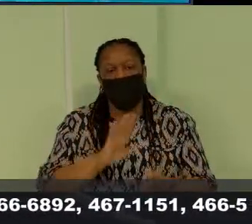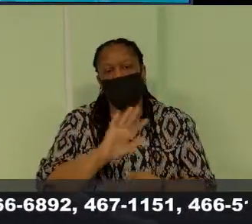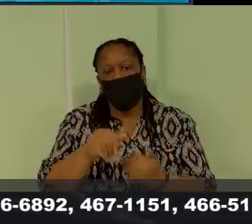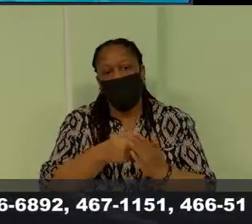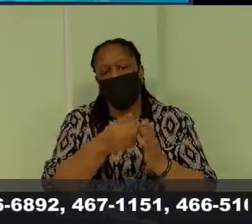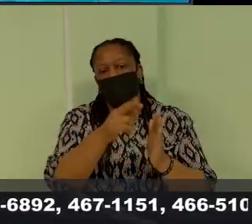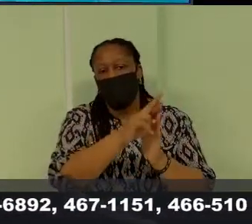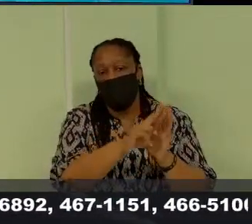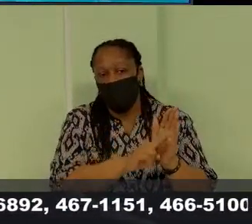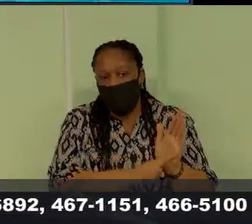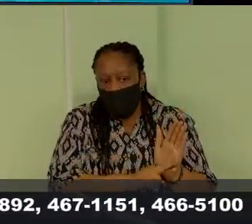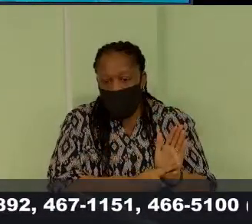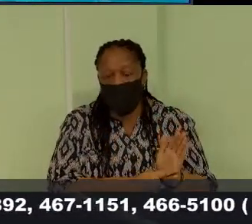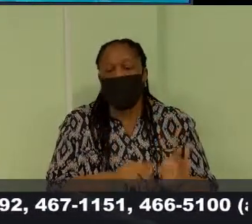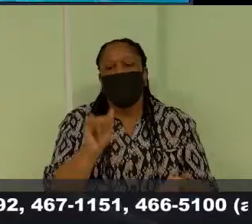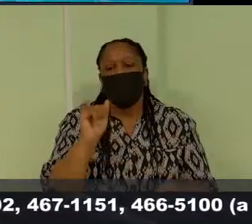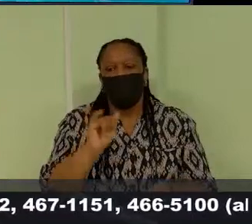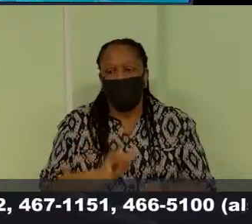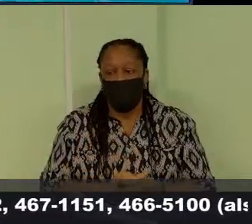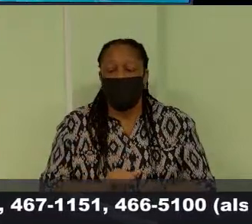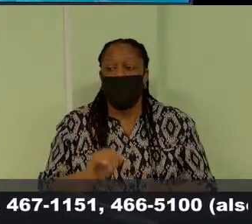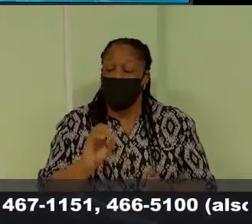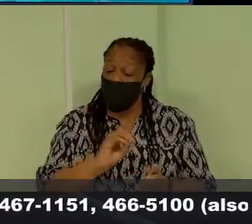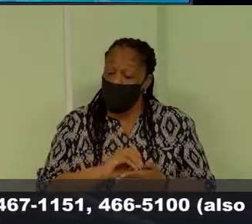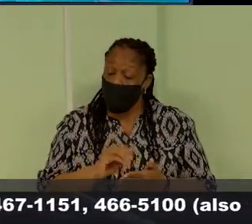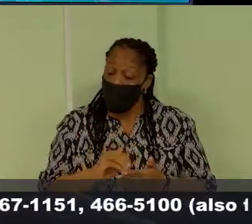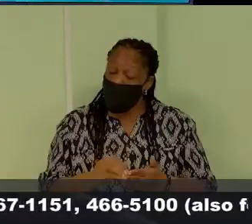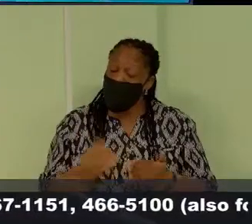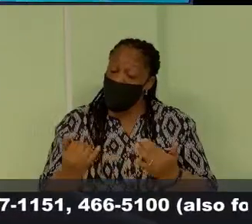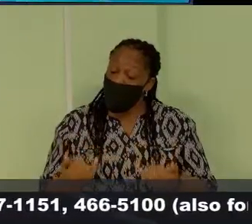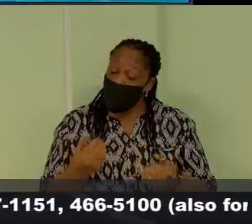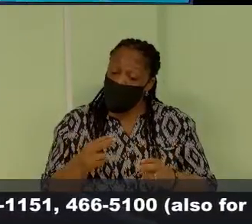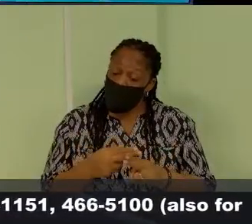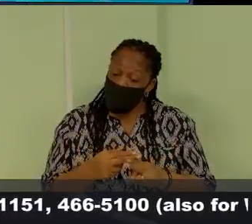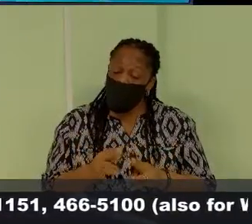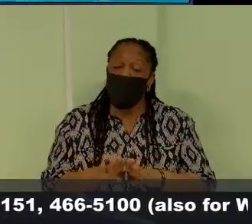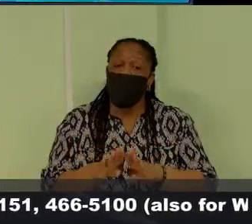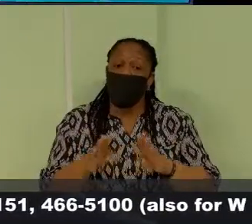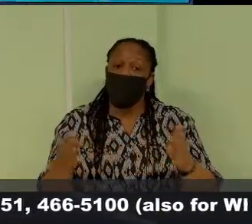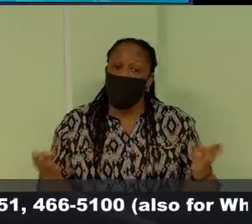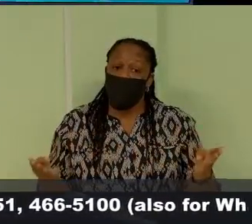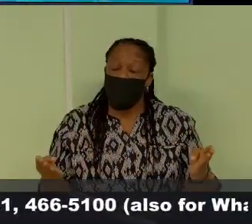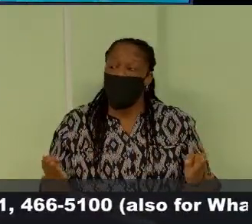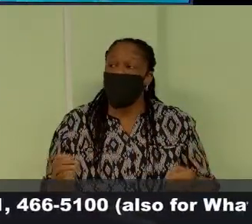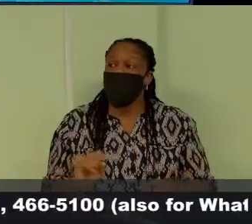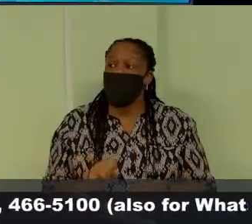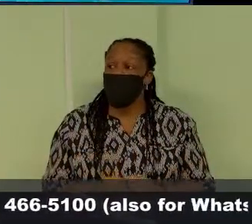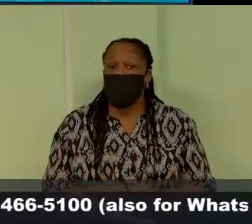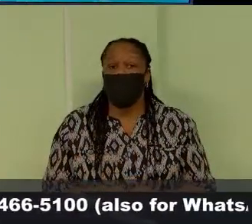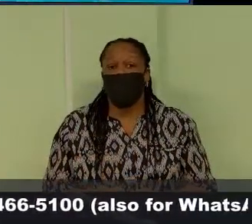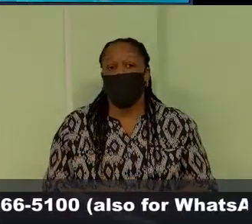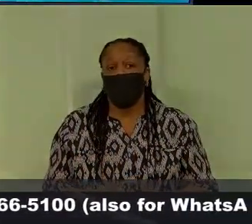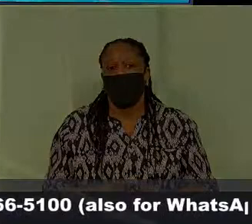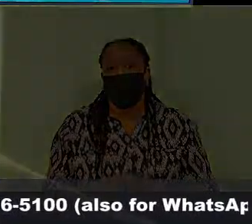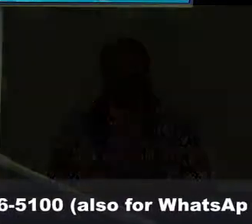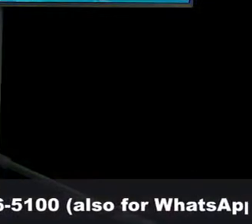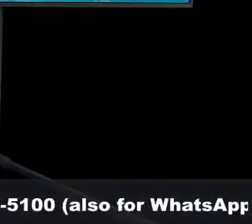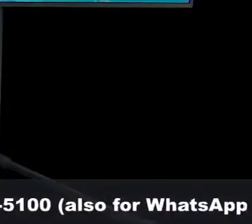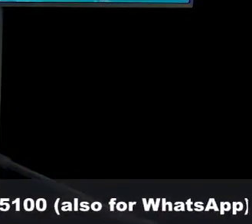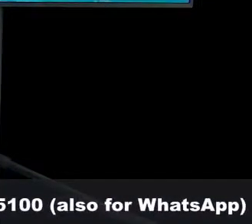ever as we count down to the reopening of our borders.